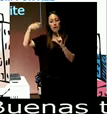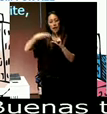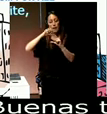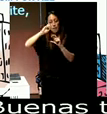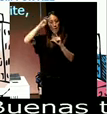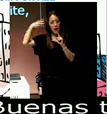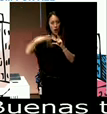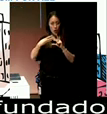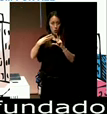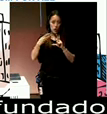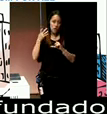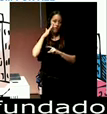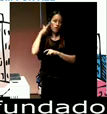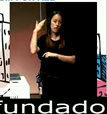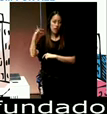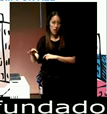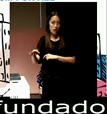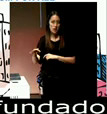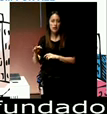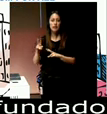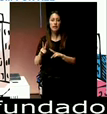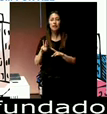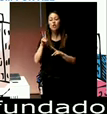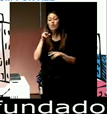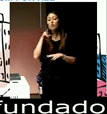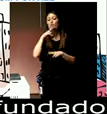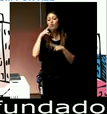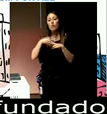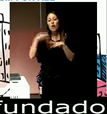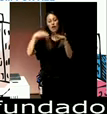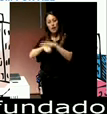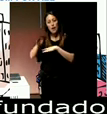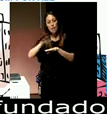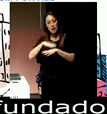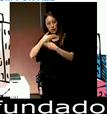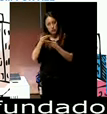accessibility for all, everywhere in one click.